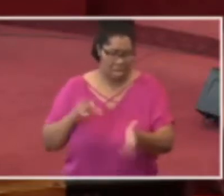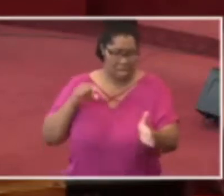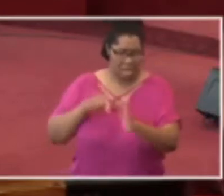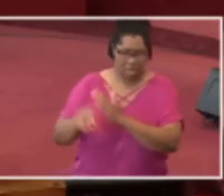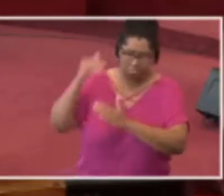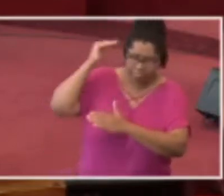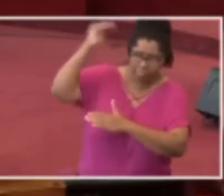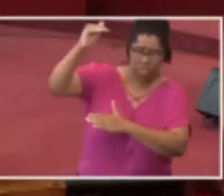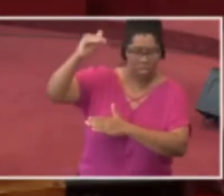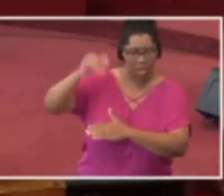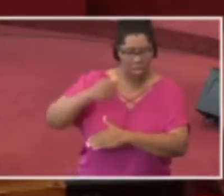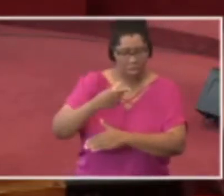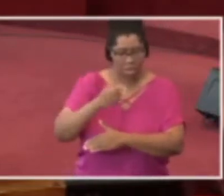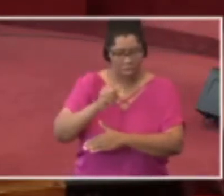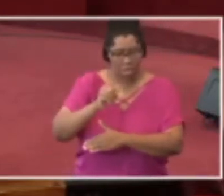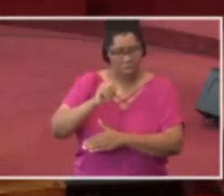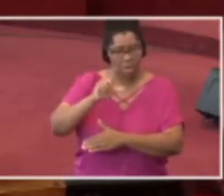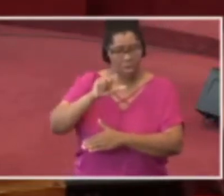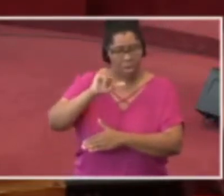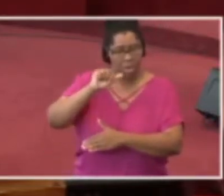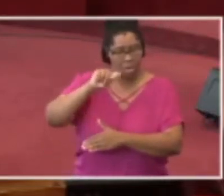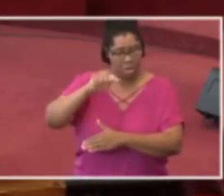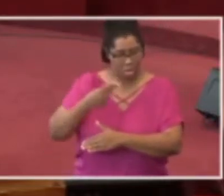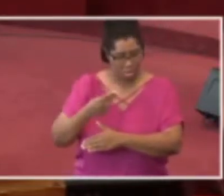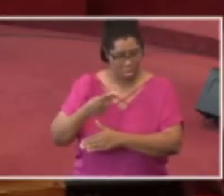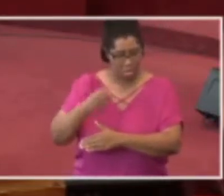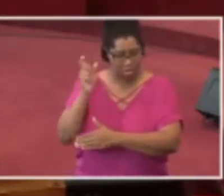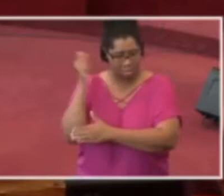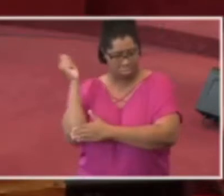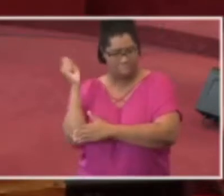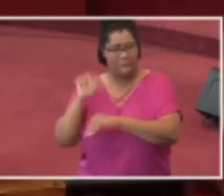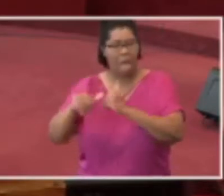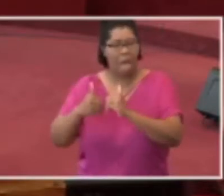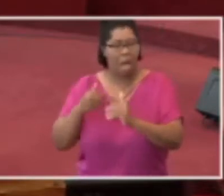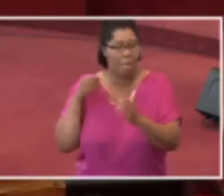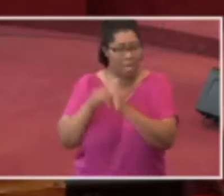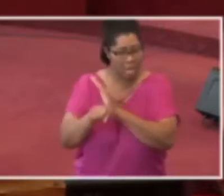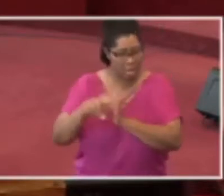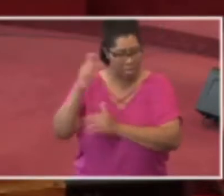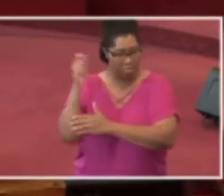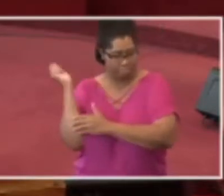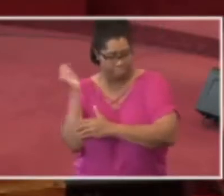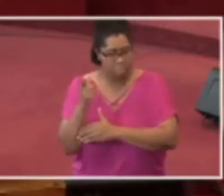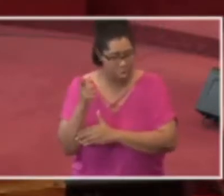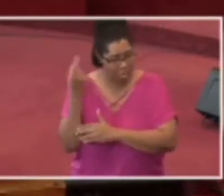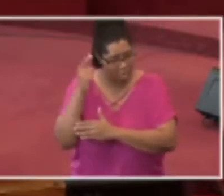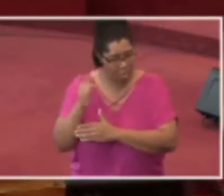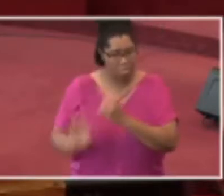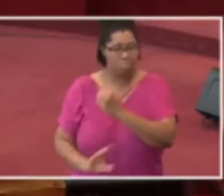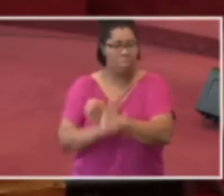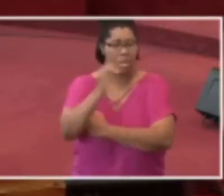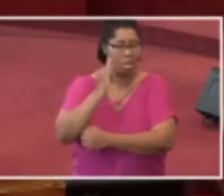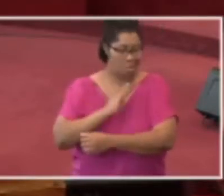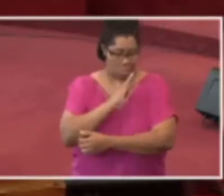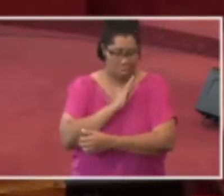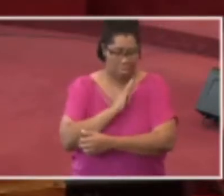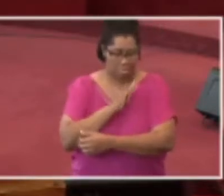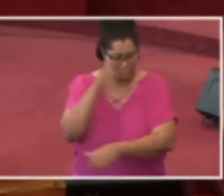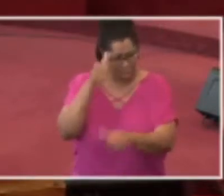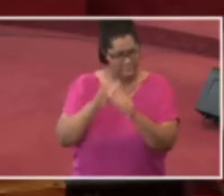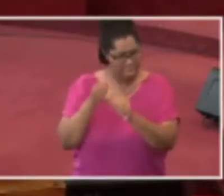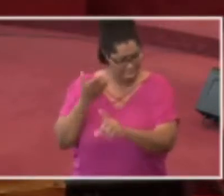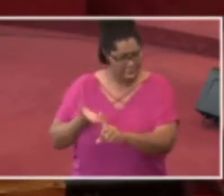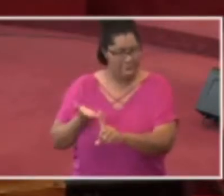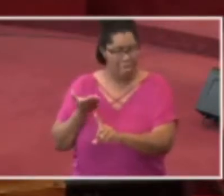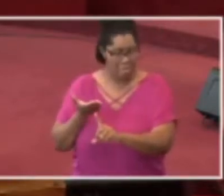by the name of Goliath with a slingshot and a stone to protect all of Israel. Y'all remember King David, the